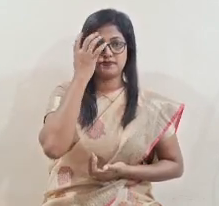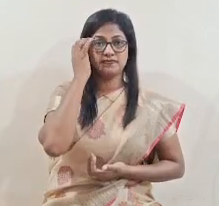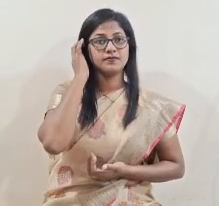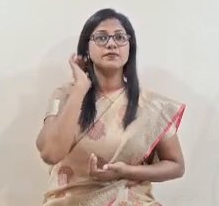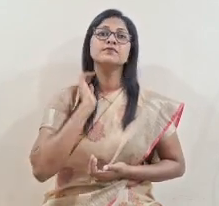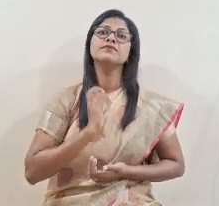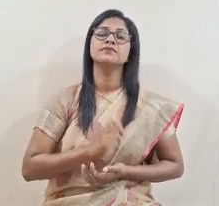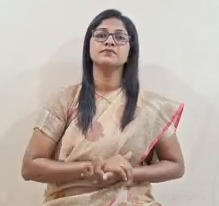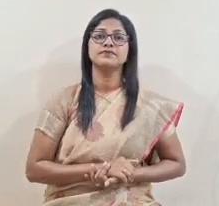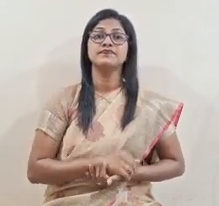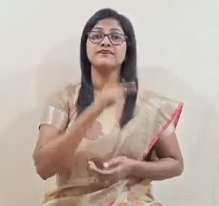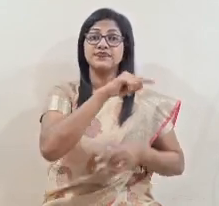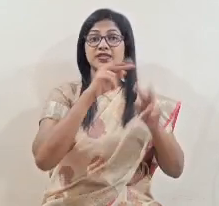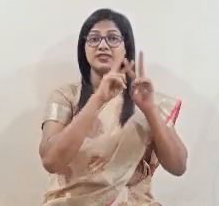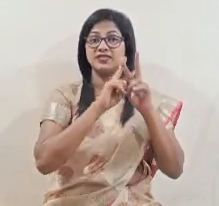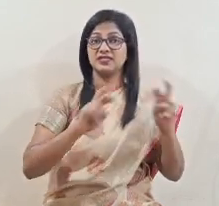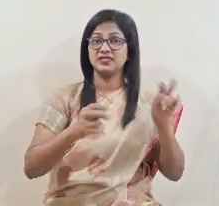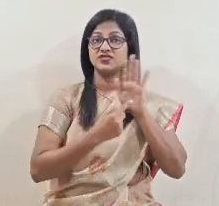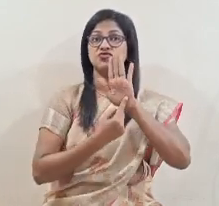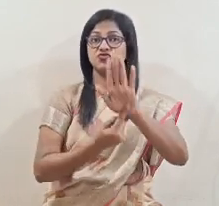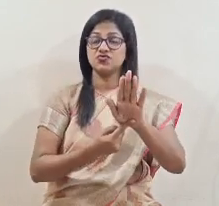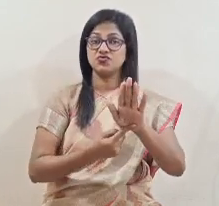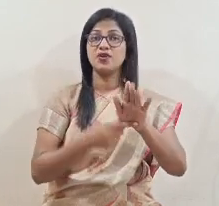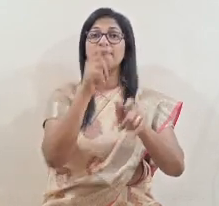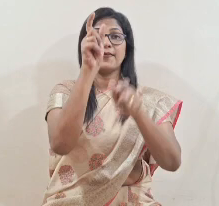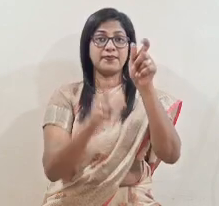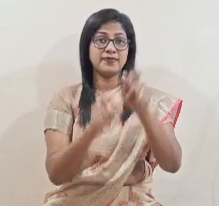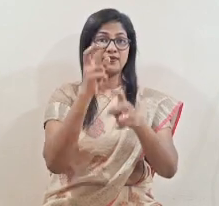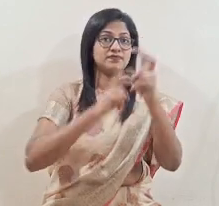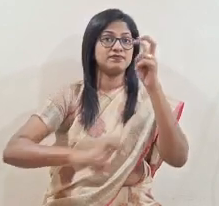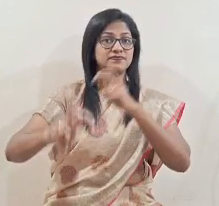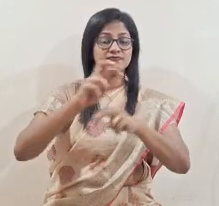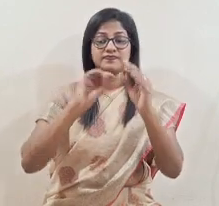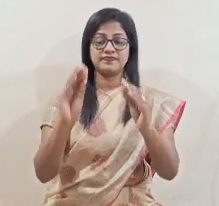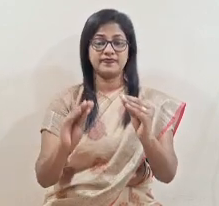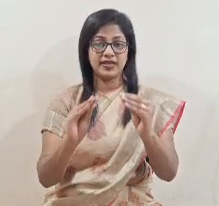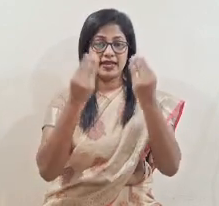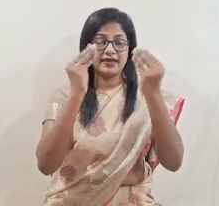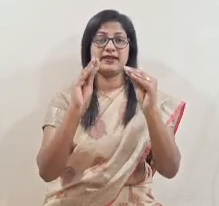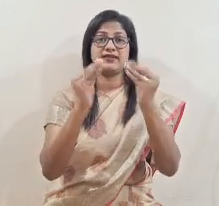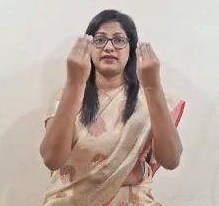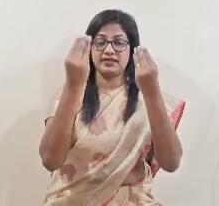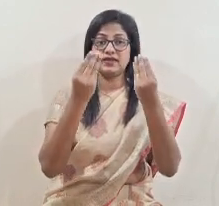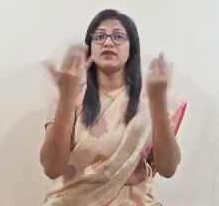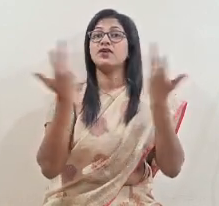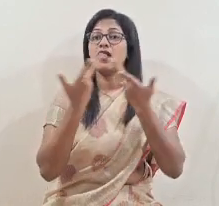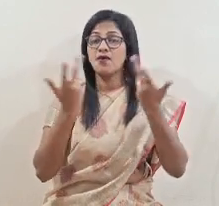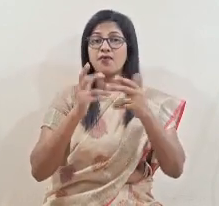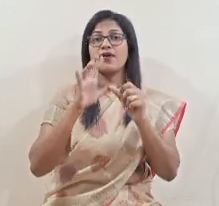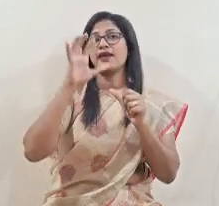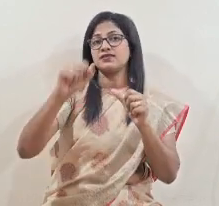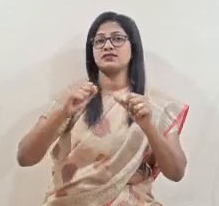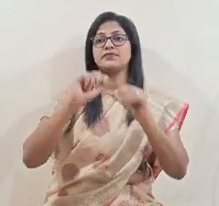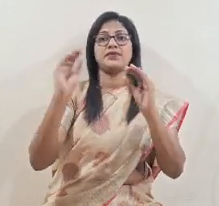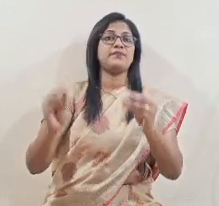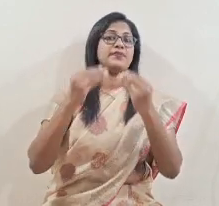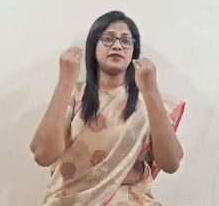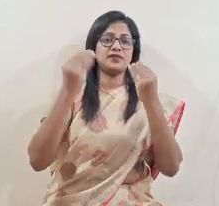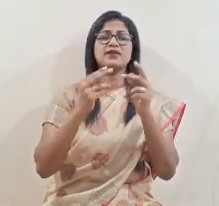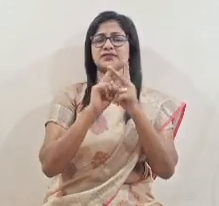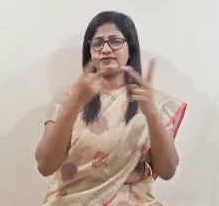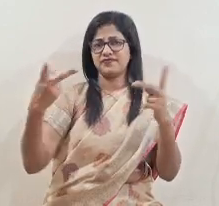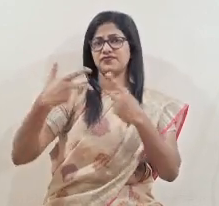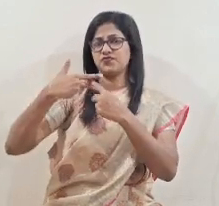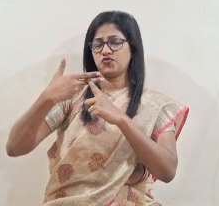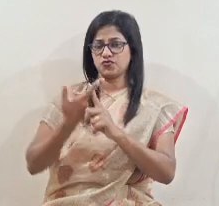So here, studies suggest that public transport can be enhanced or improved by improving its accessibility. There are various